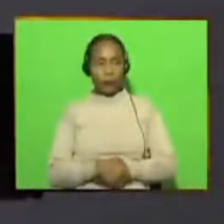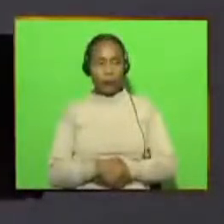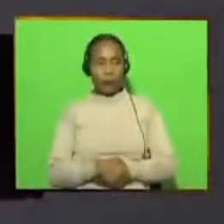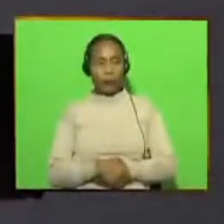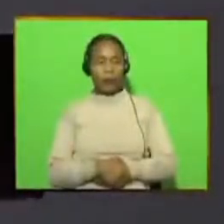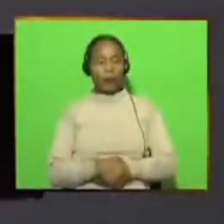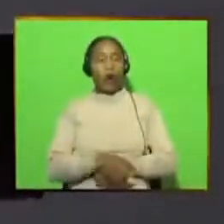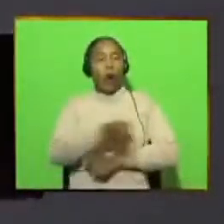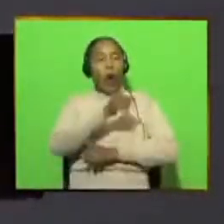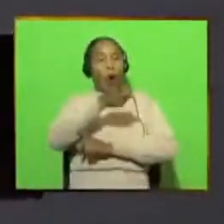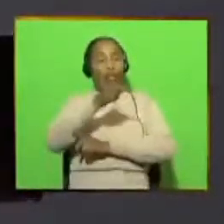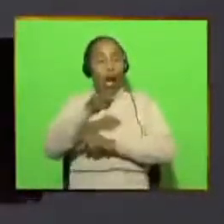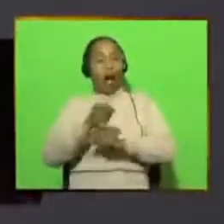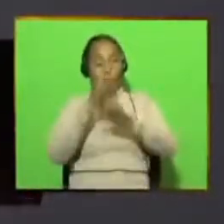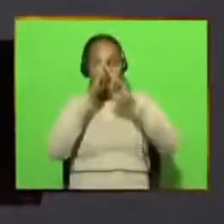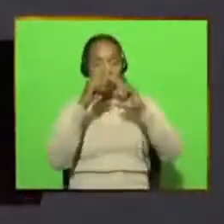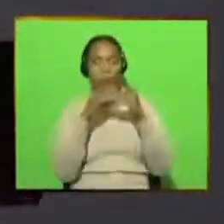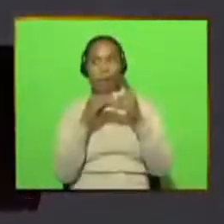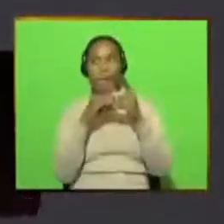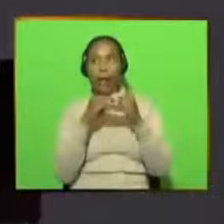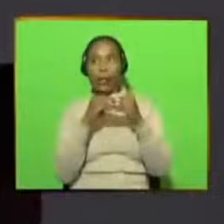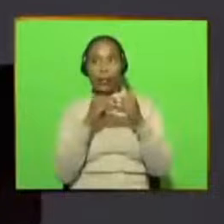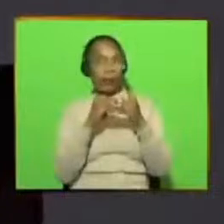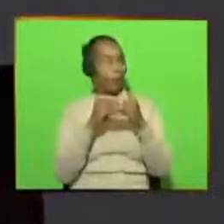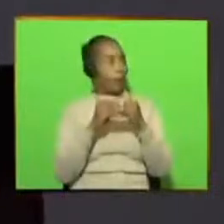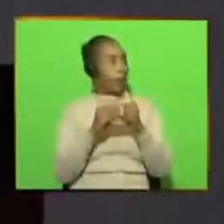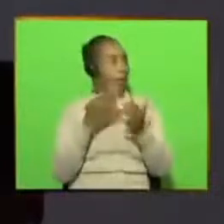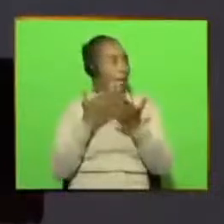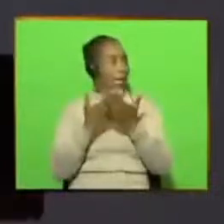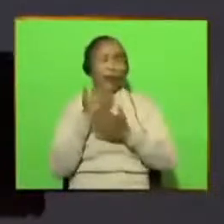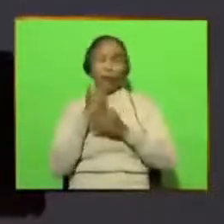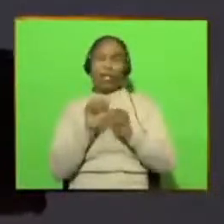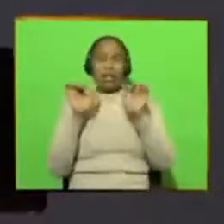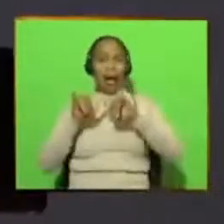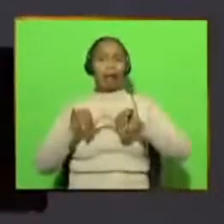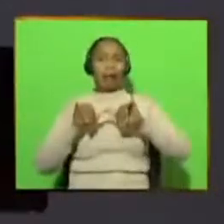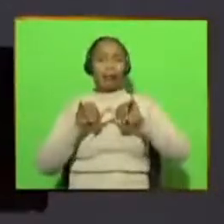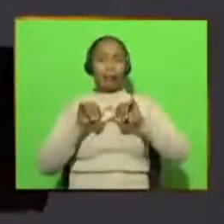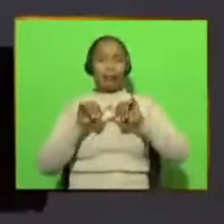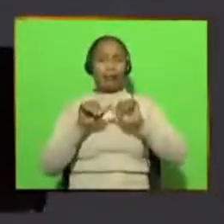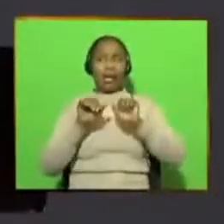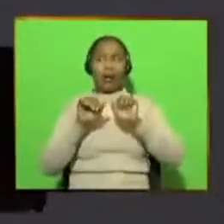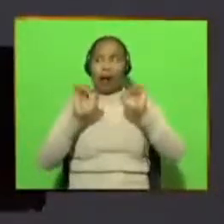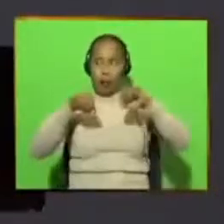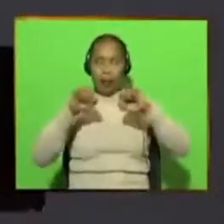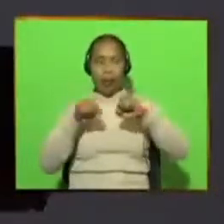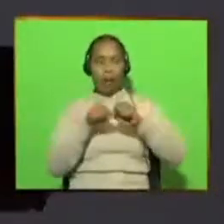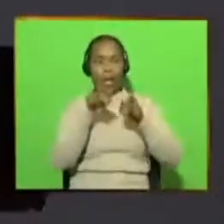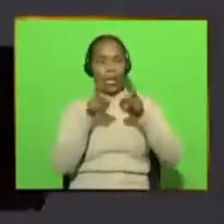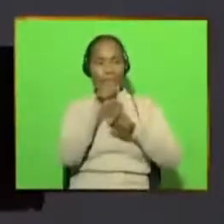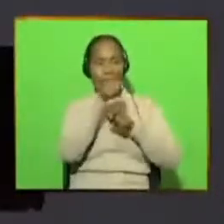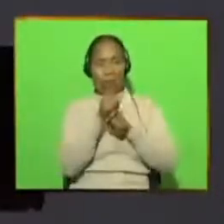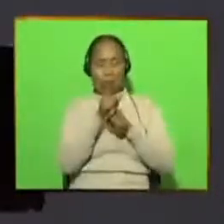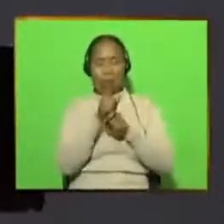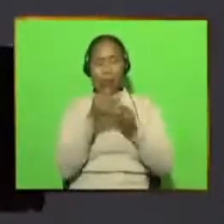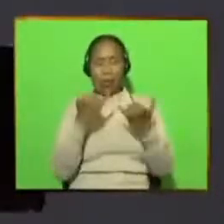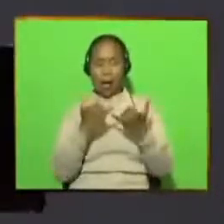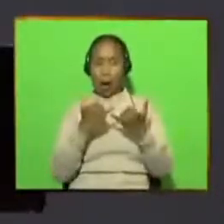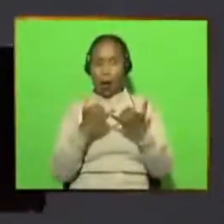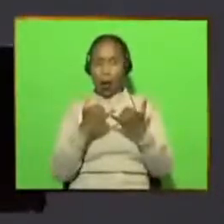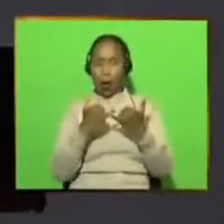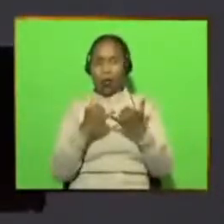Order, honorable members. Can we allow the speaker on the podium to make